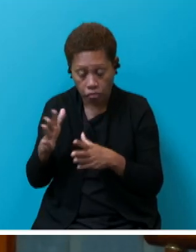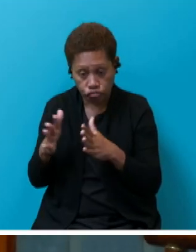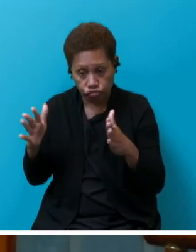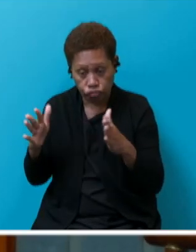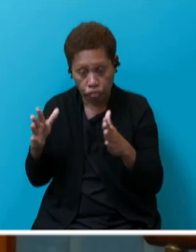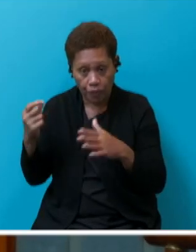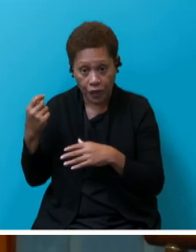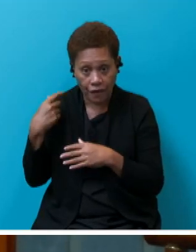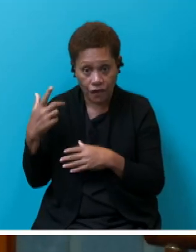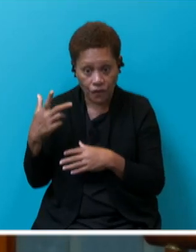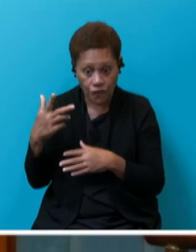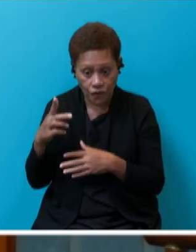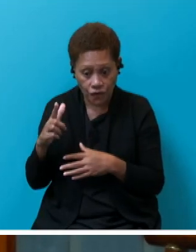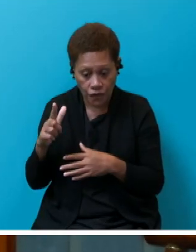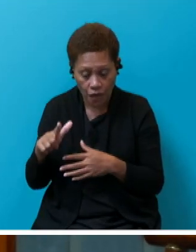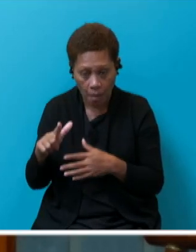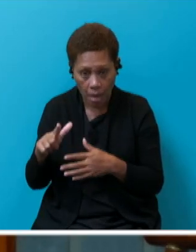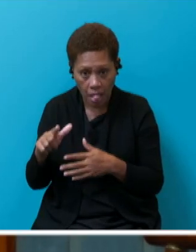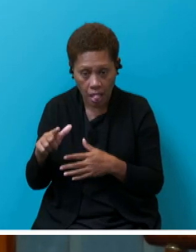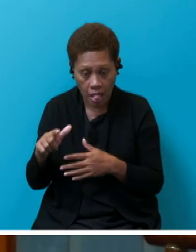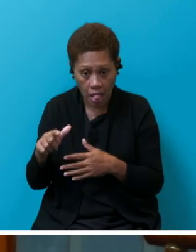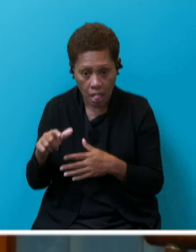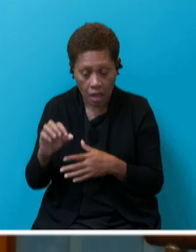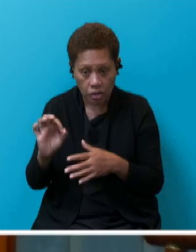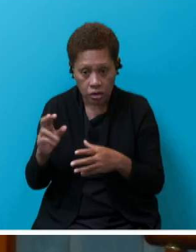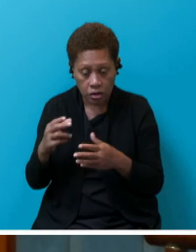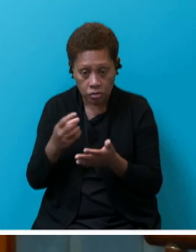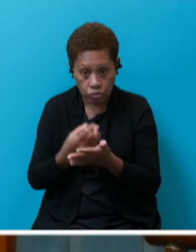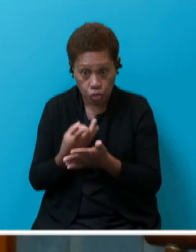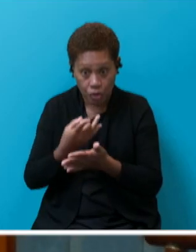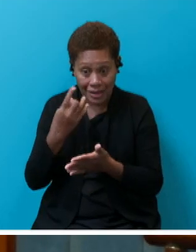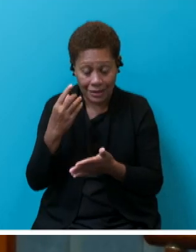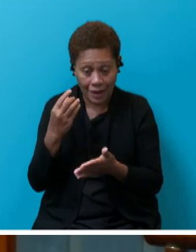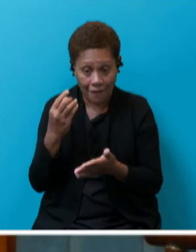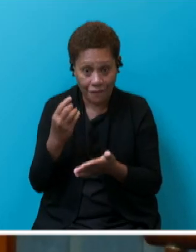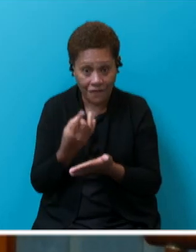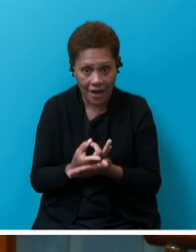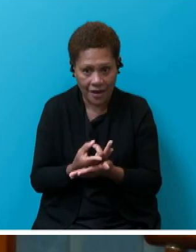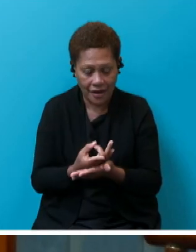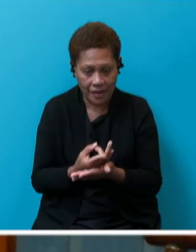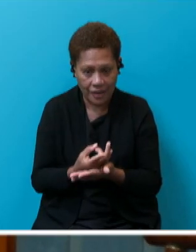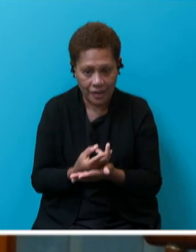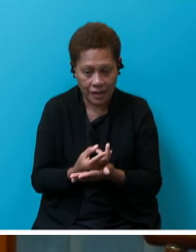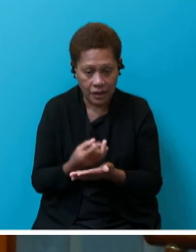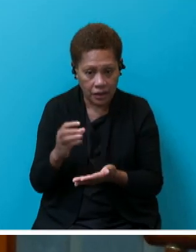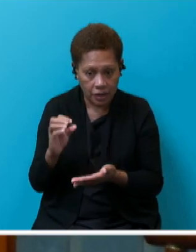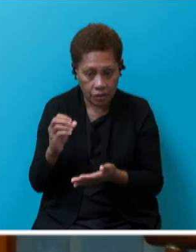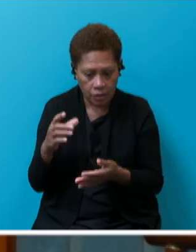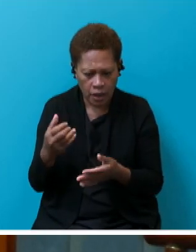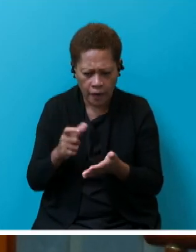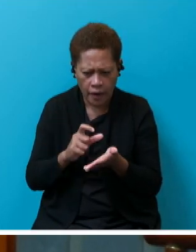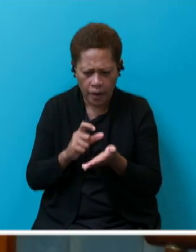funds. And these are important avenues. It is vital that we create clear and effective